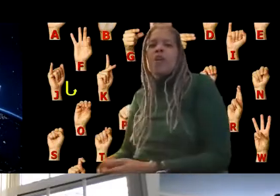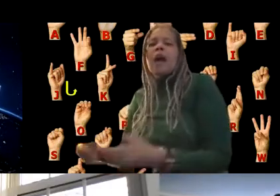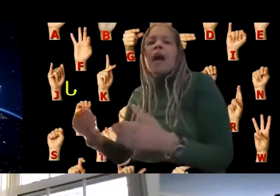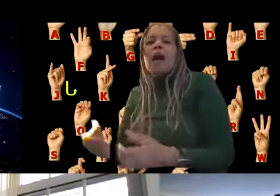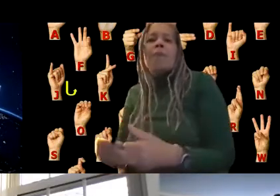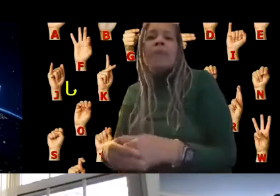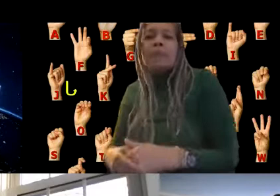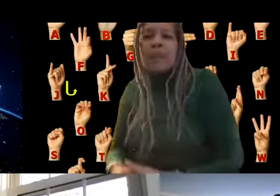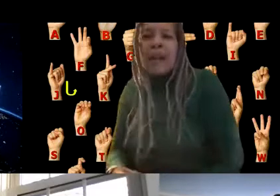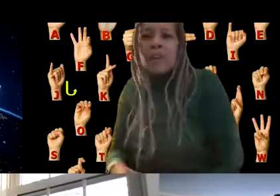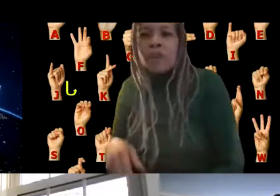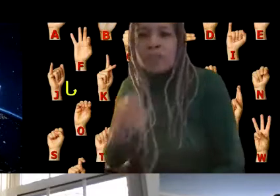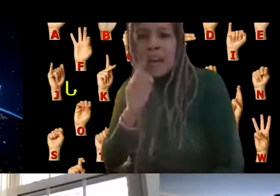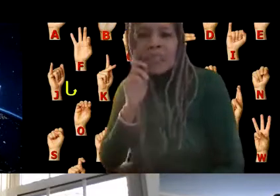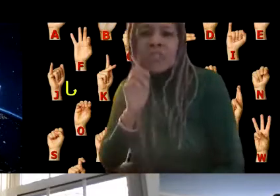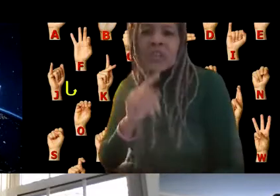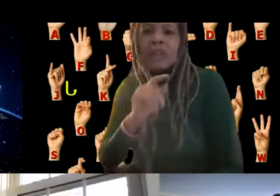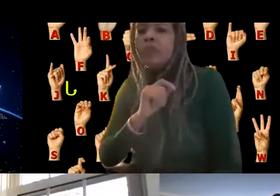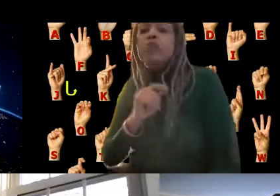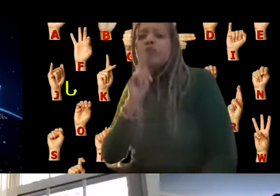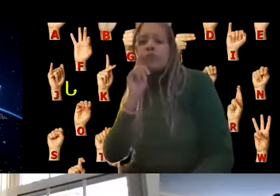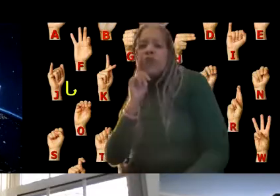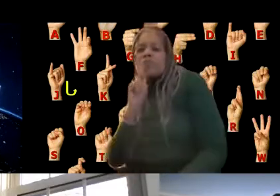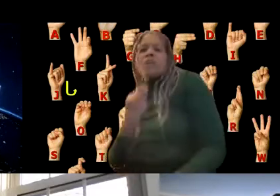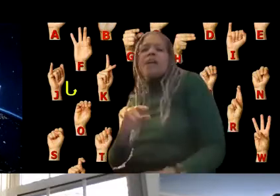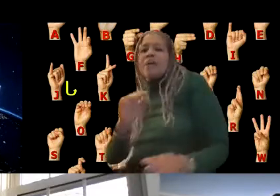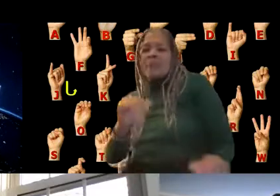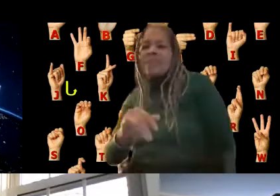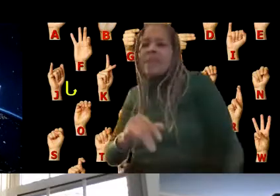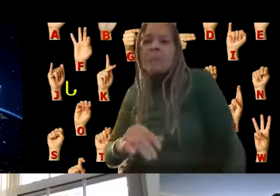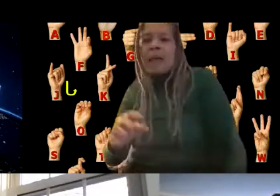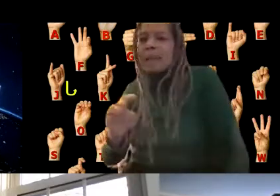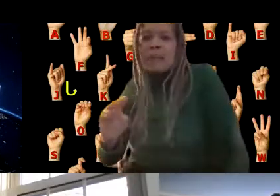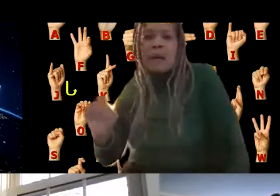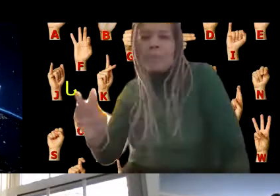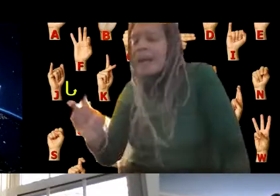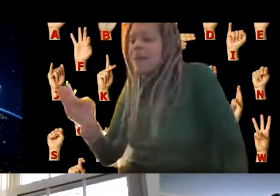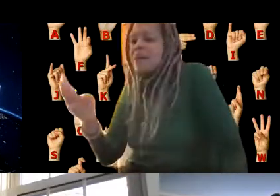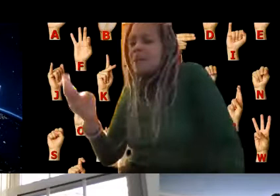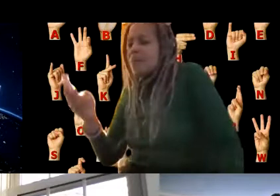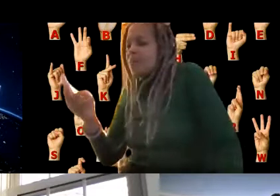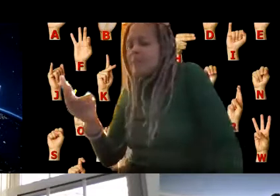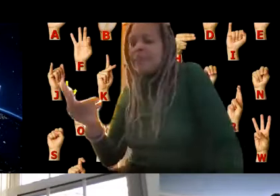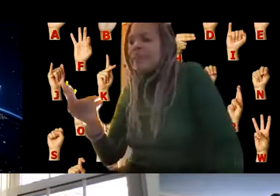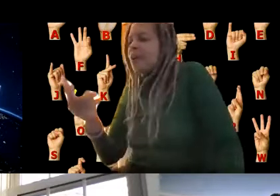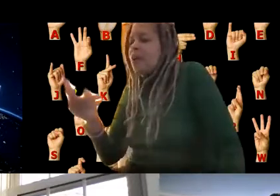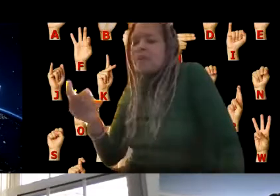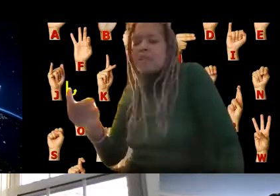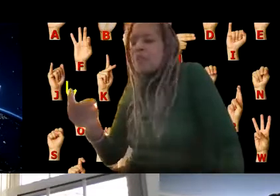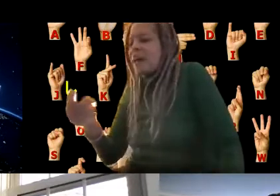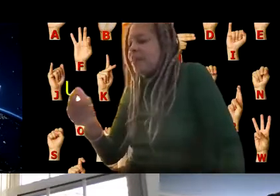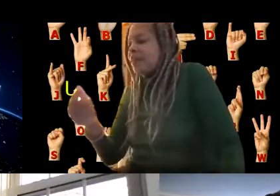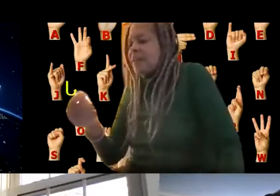experts. How many Black or brown CIOs do you know? And when I say Black and brown, Black,